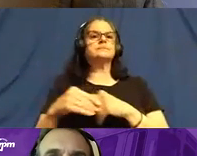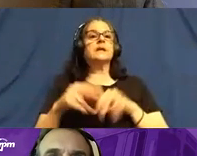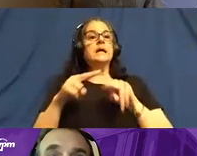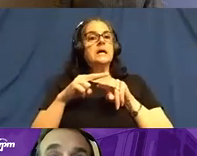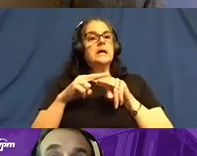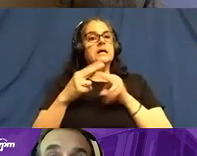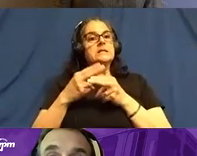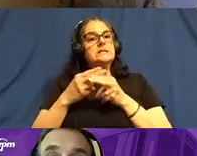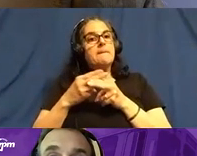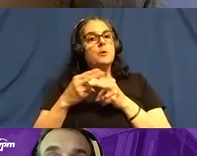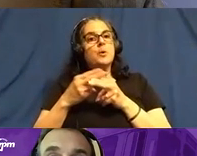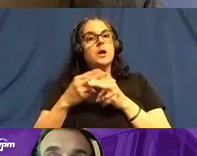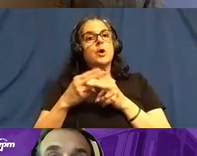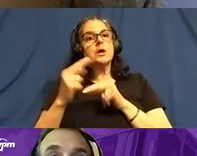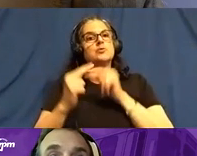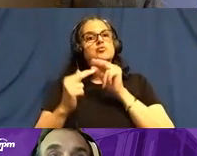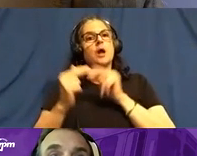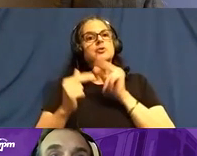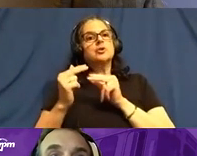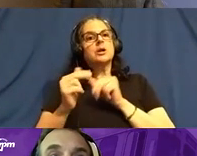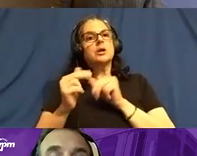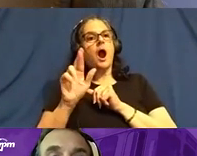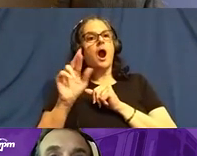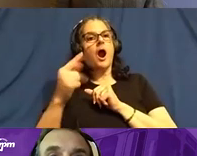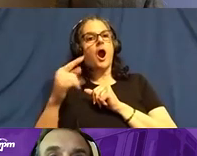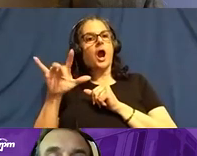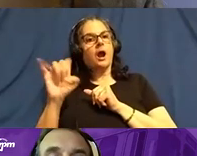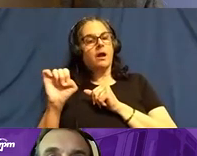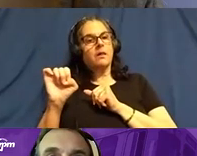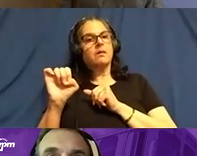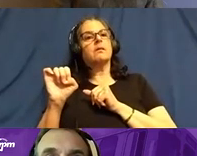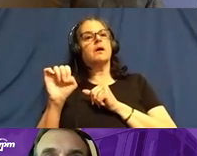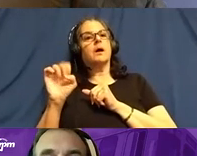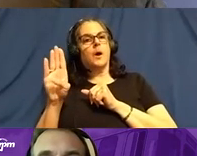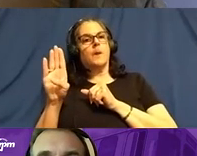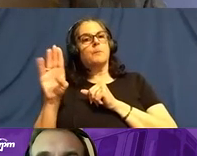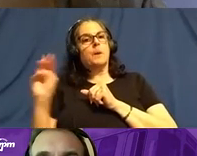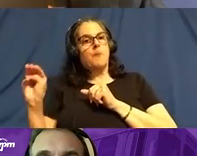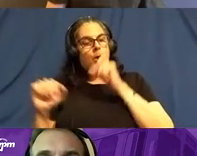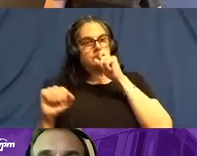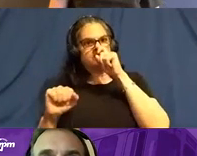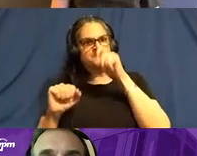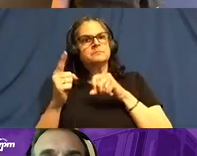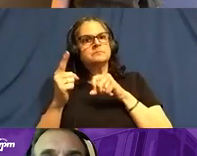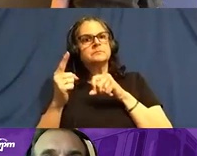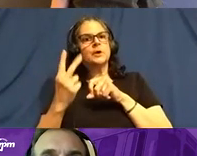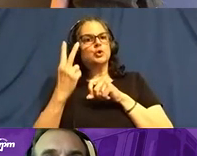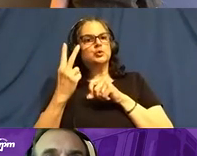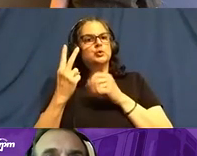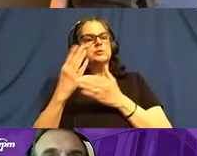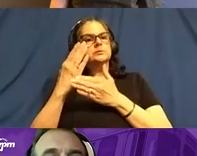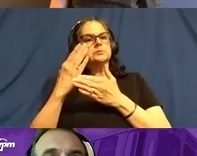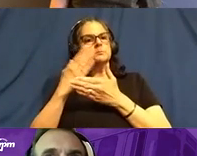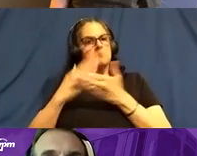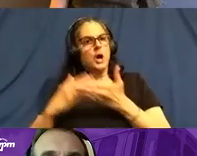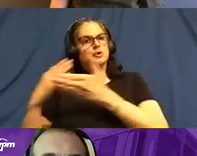schedule before, the 2 stages of construction for the bridge and the stations underneath it from late 2020